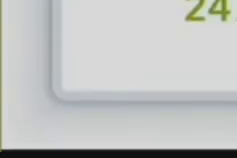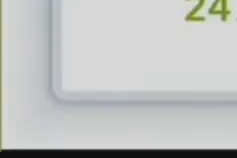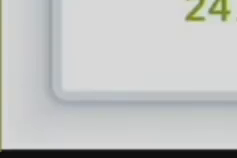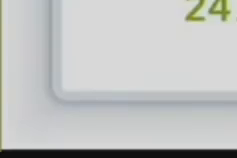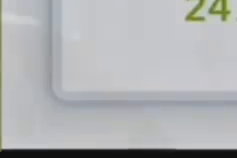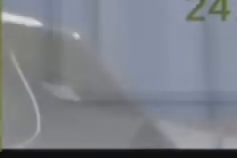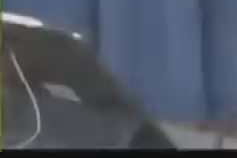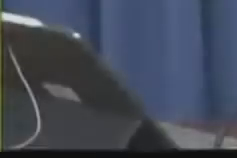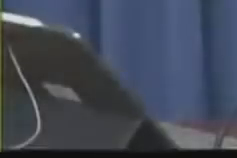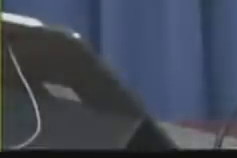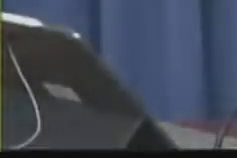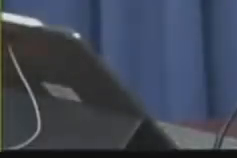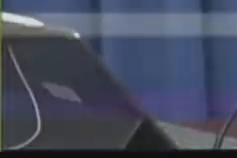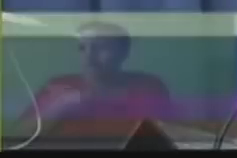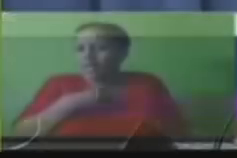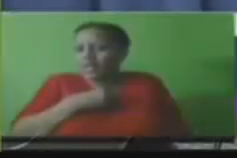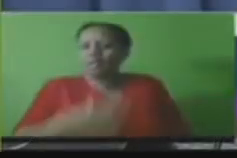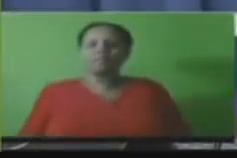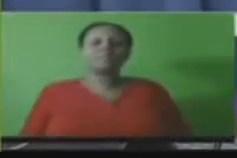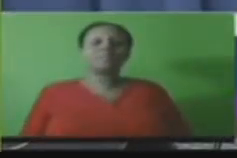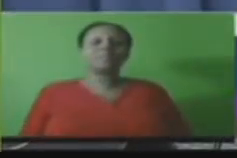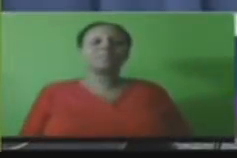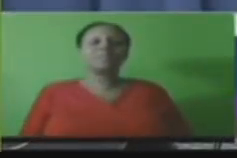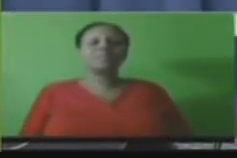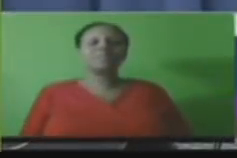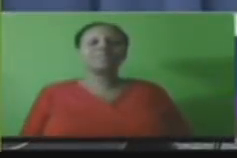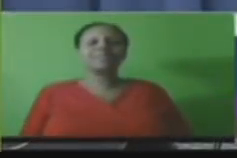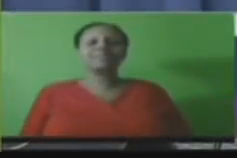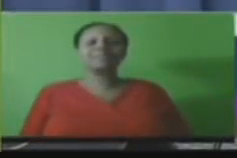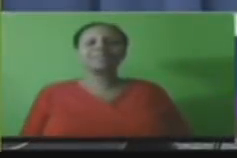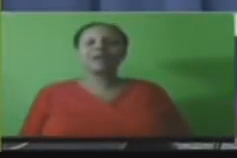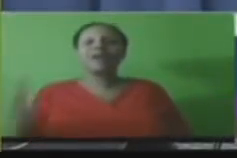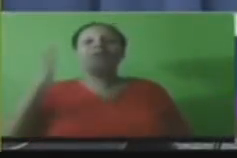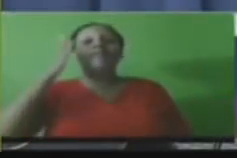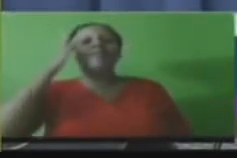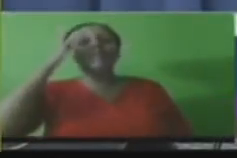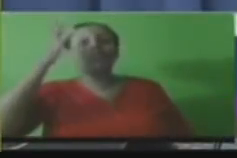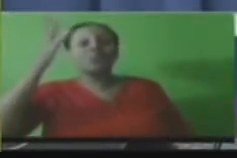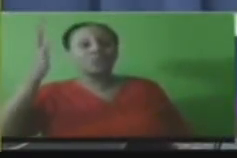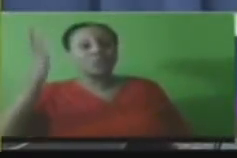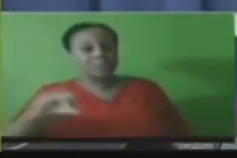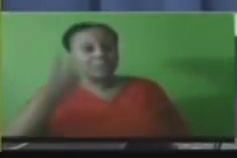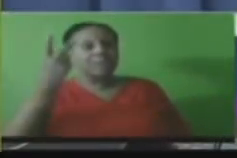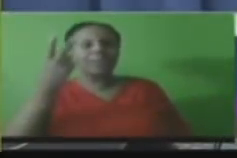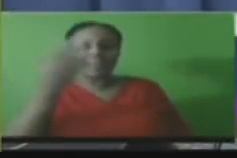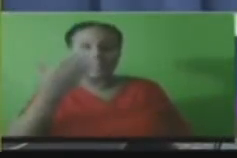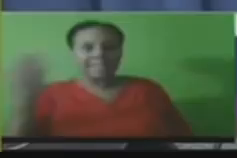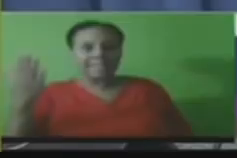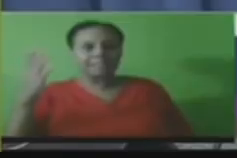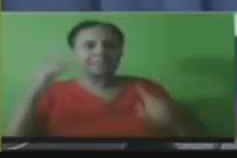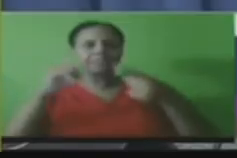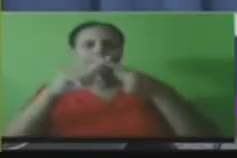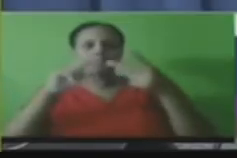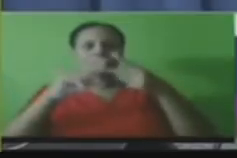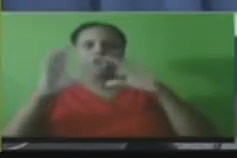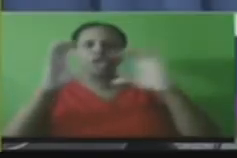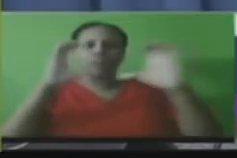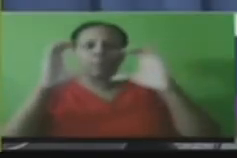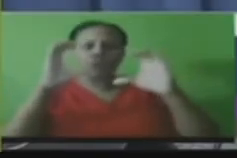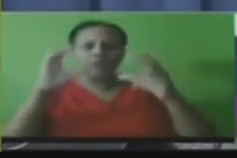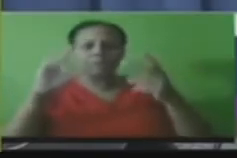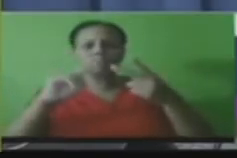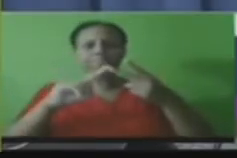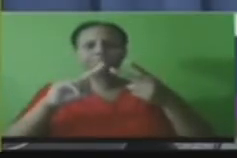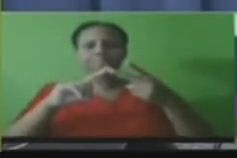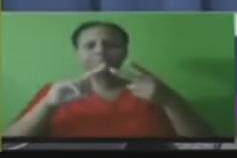things: communications and reach and accessibility for vaccines in the upcoming weeks. Let's deal